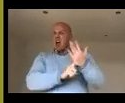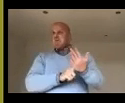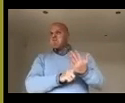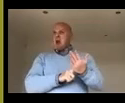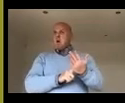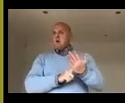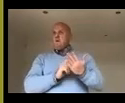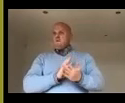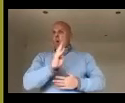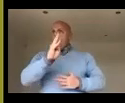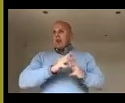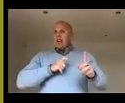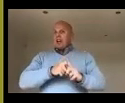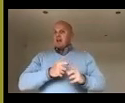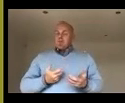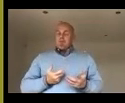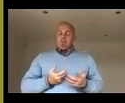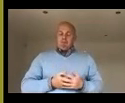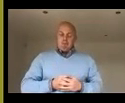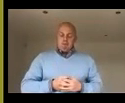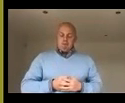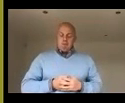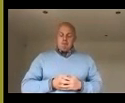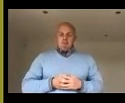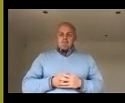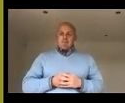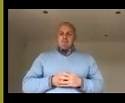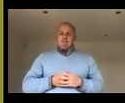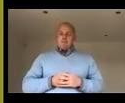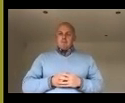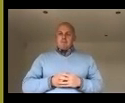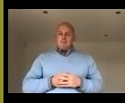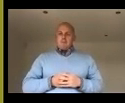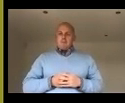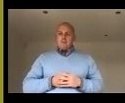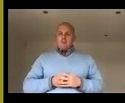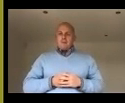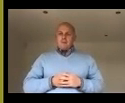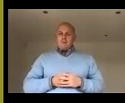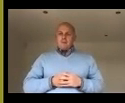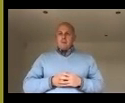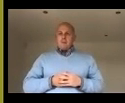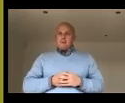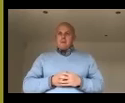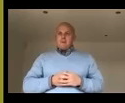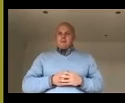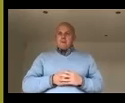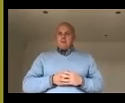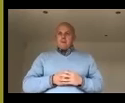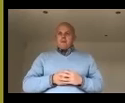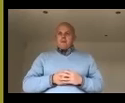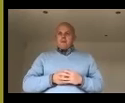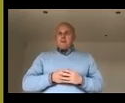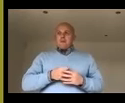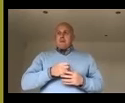timescale. I give advice generally about funding, and before the pandemic, there were plenty of people that took 3 months to make